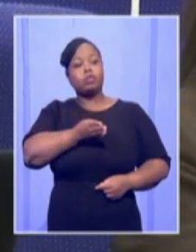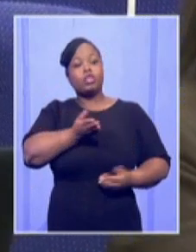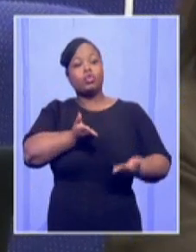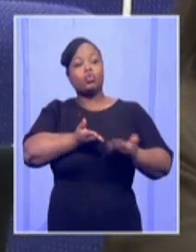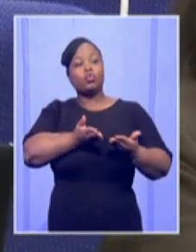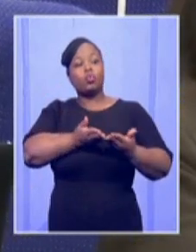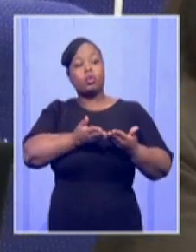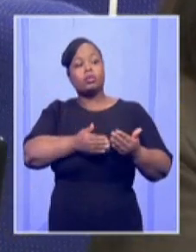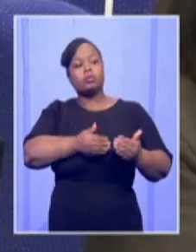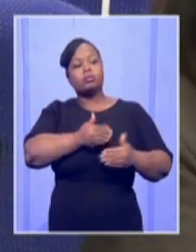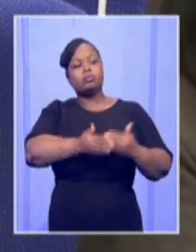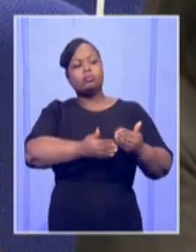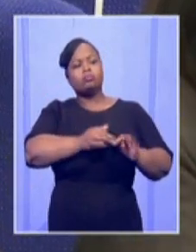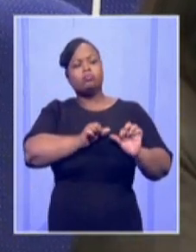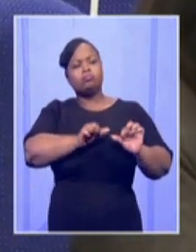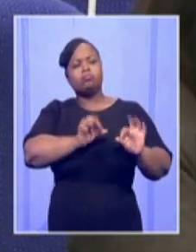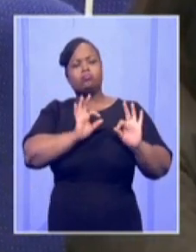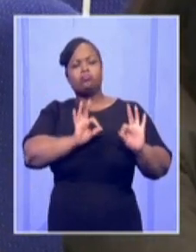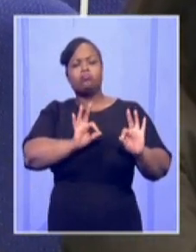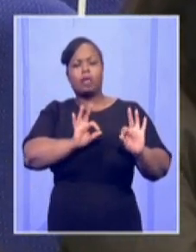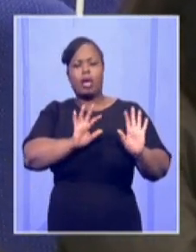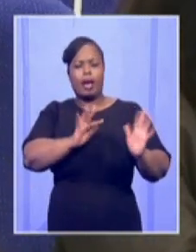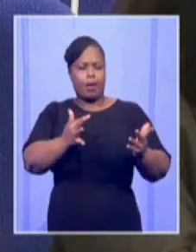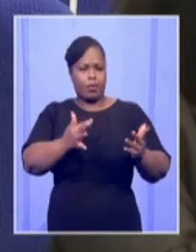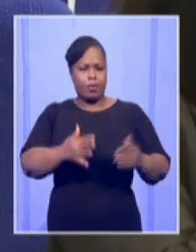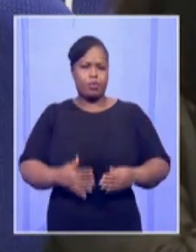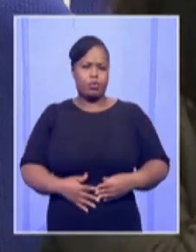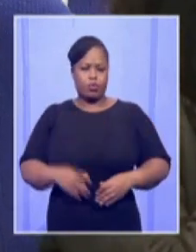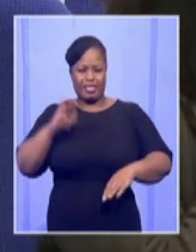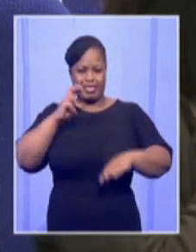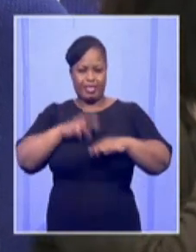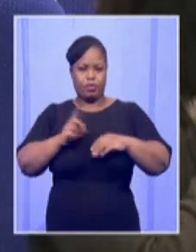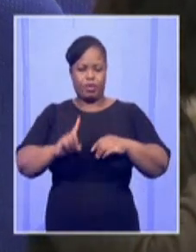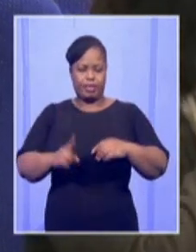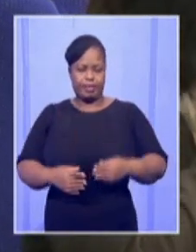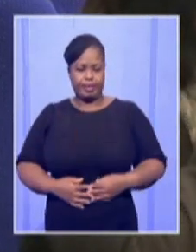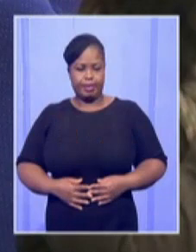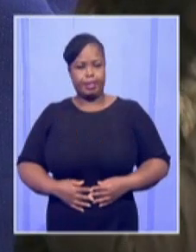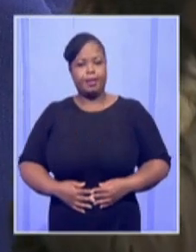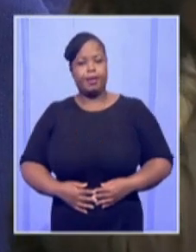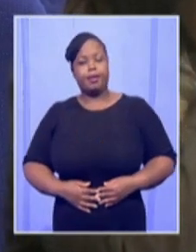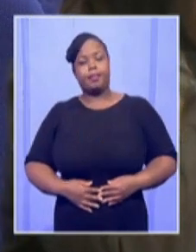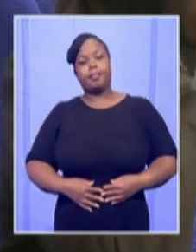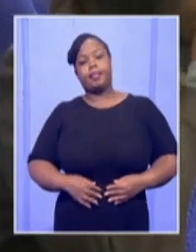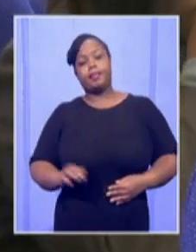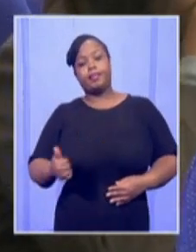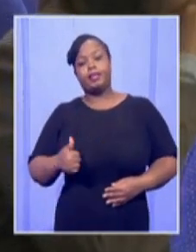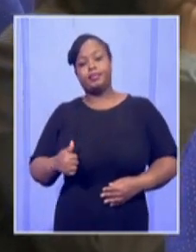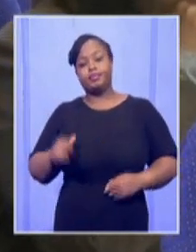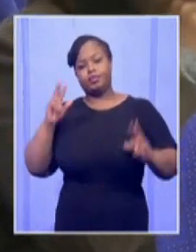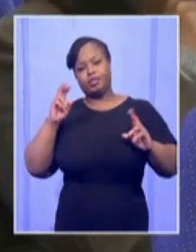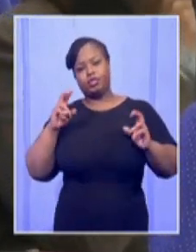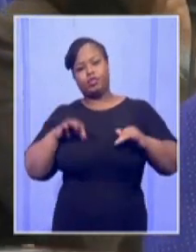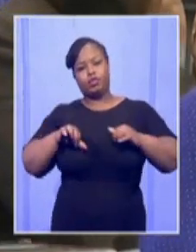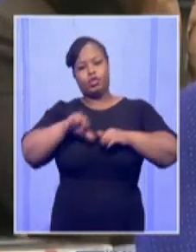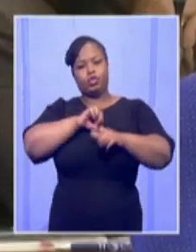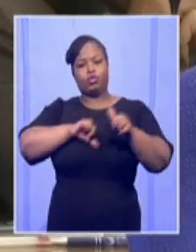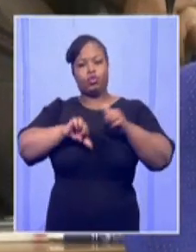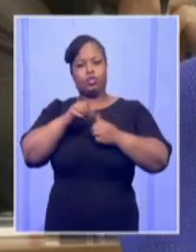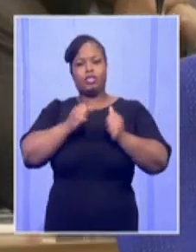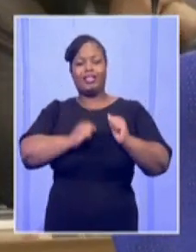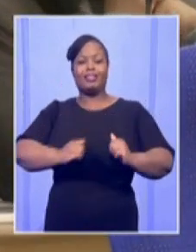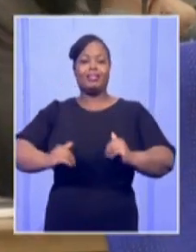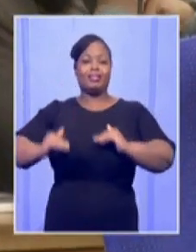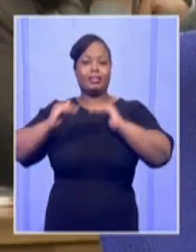to be good places of learning, ideal places for learning. And then issue of just social justice as to